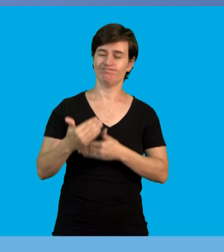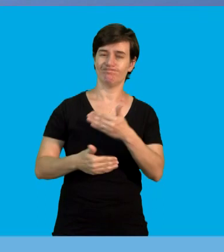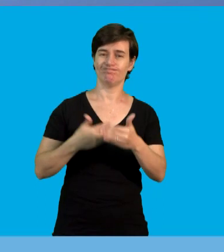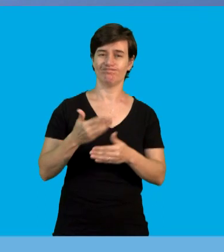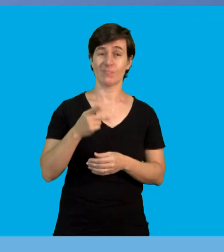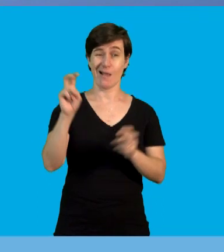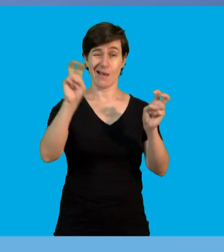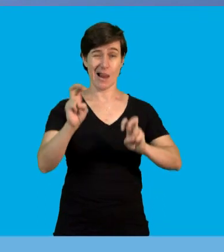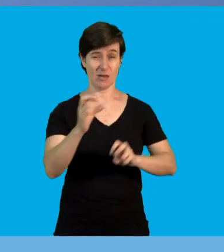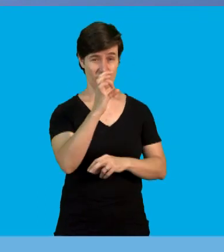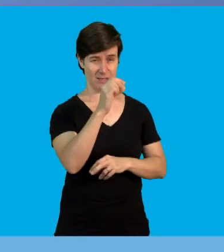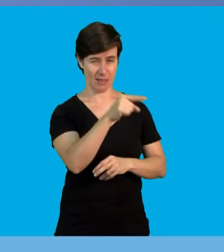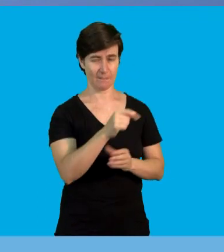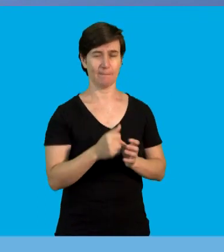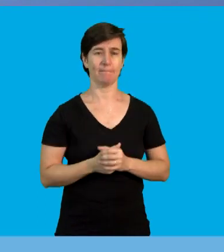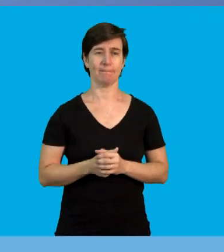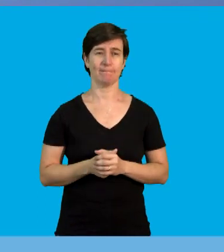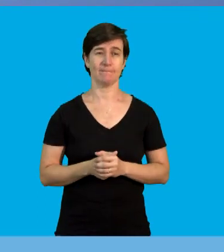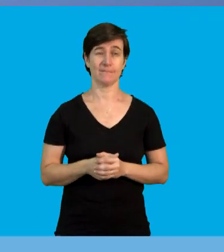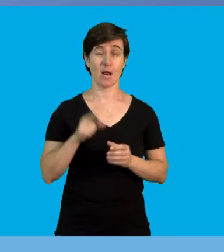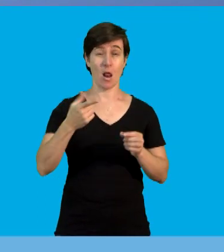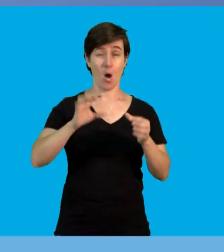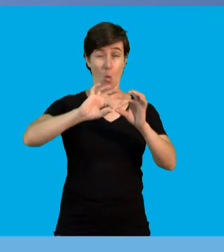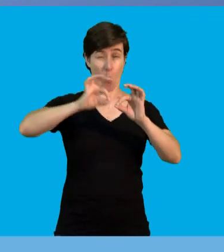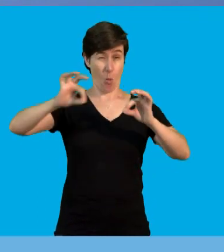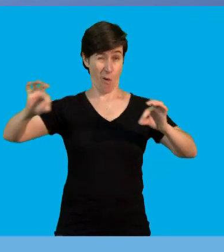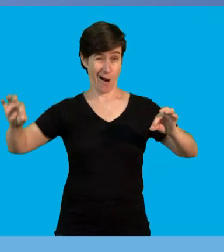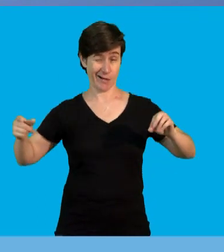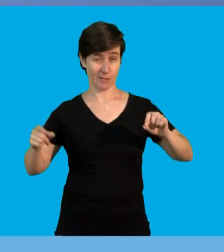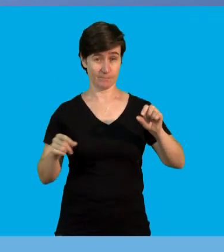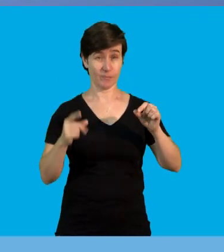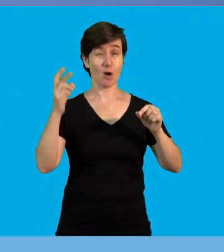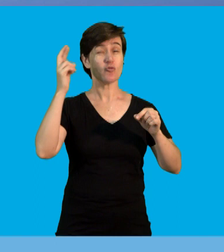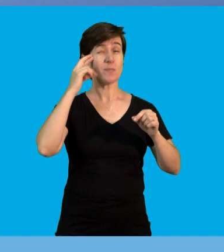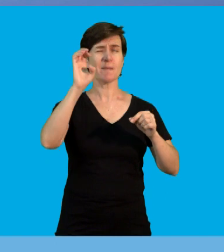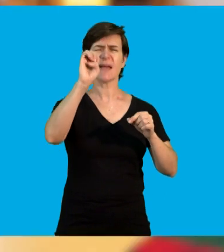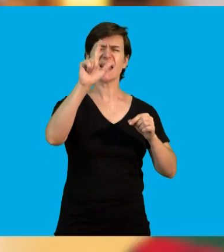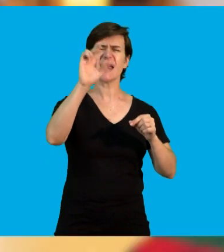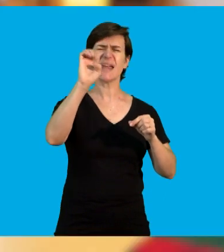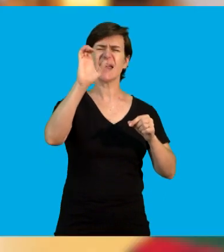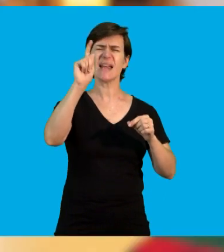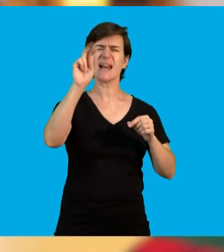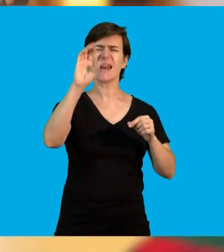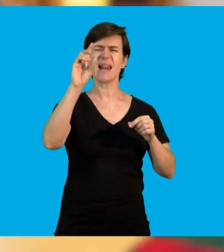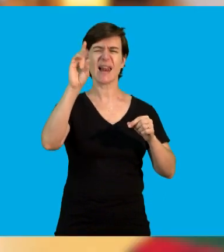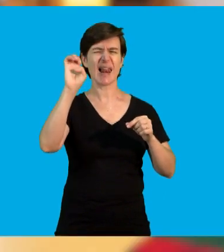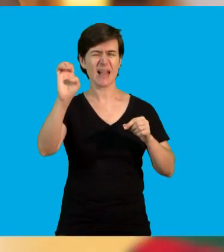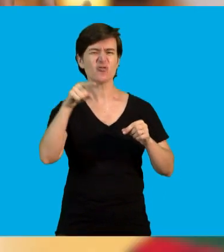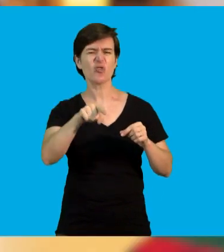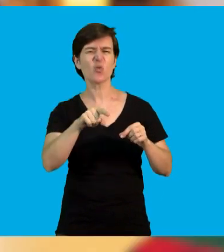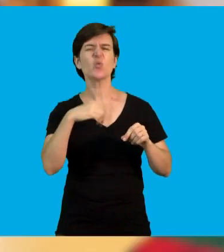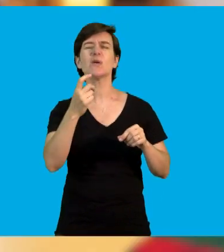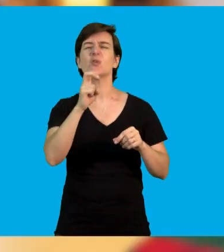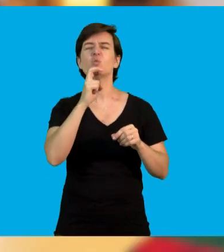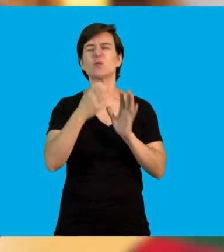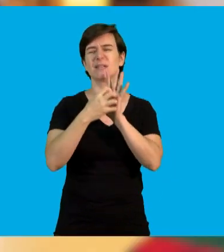continuing with the electric cells, the moment a conducting wire connects the electrode, remember the electrodes, as we've said, they are metals. We